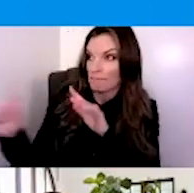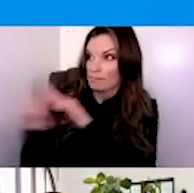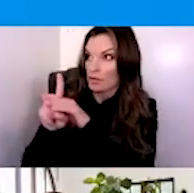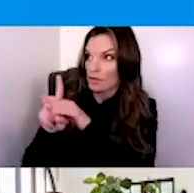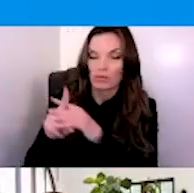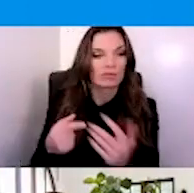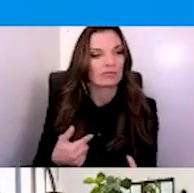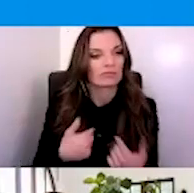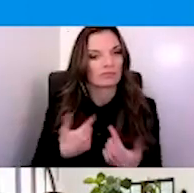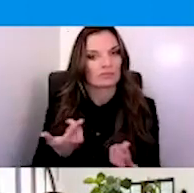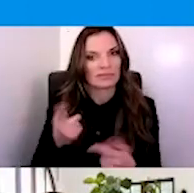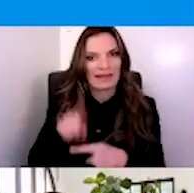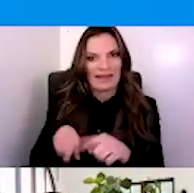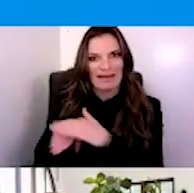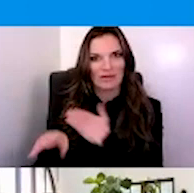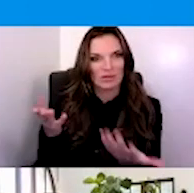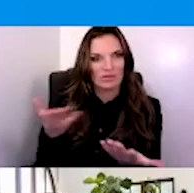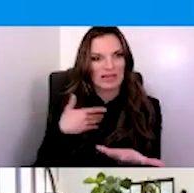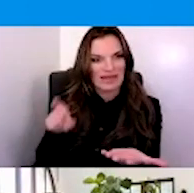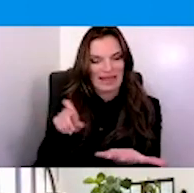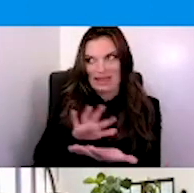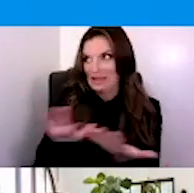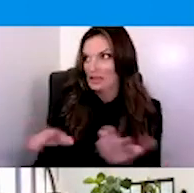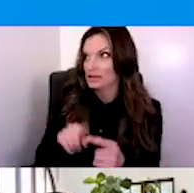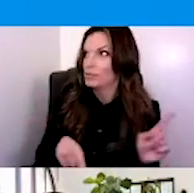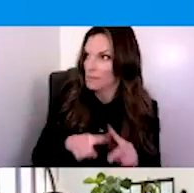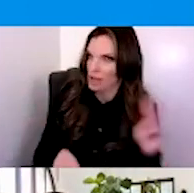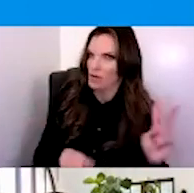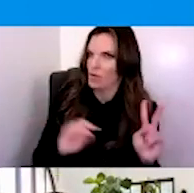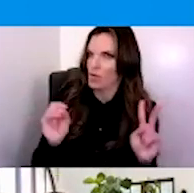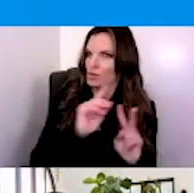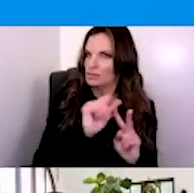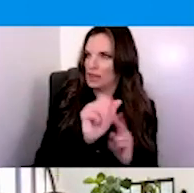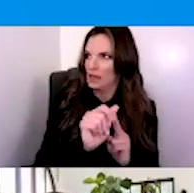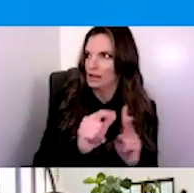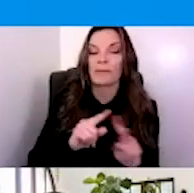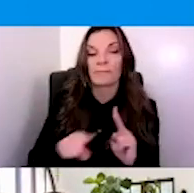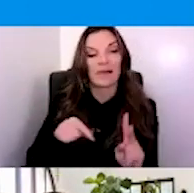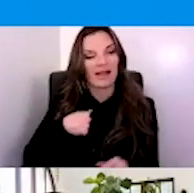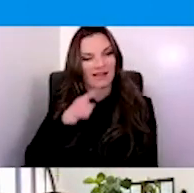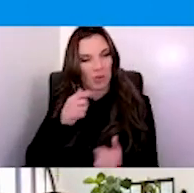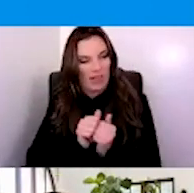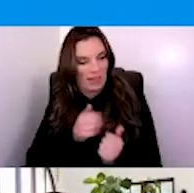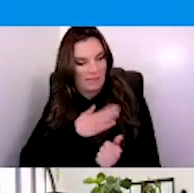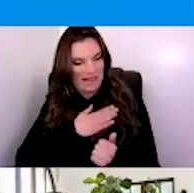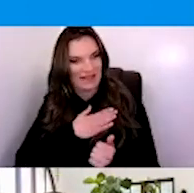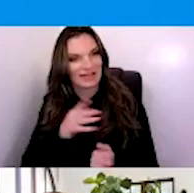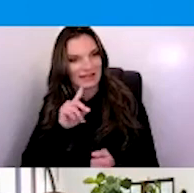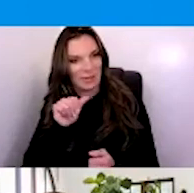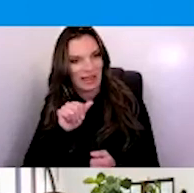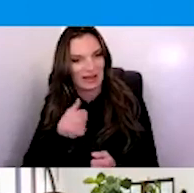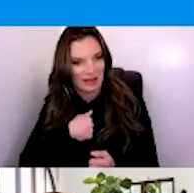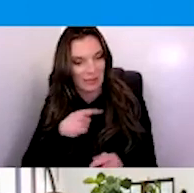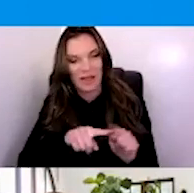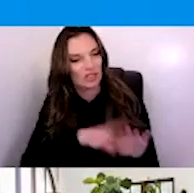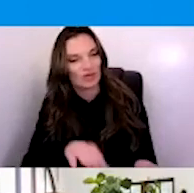from accessing what we needed in an emergency, because they are with us, right? They are our children. They don't have disabilities themselves, but